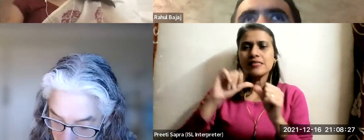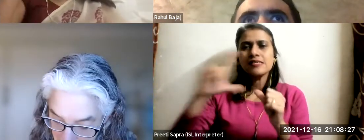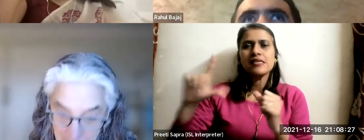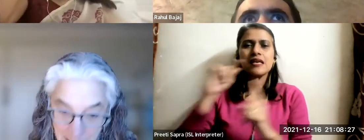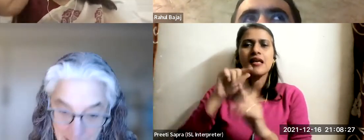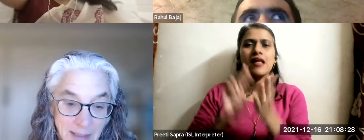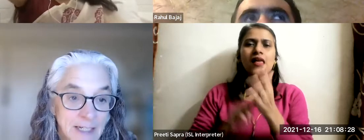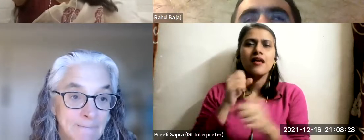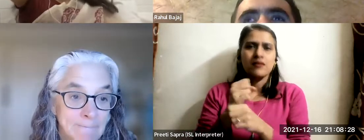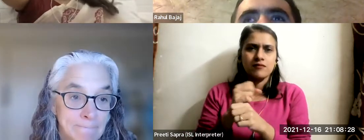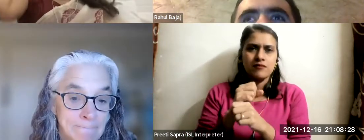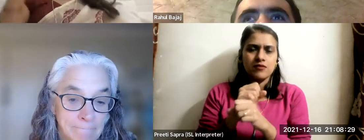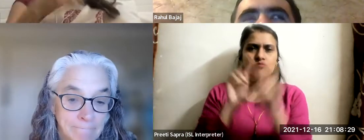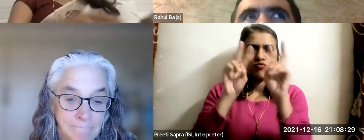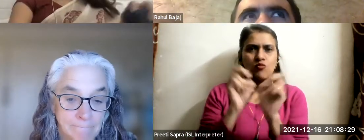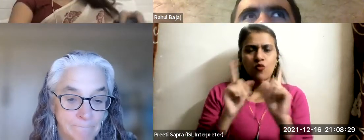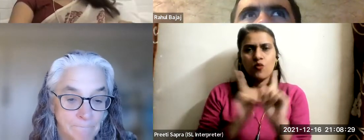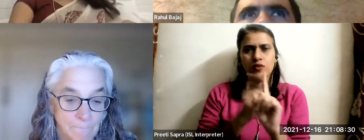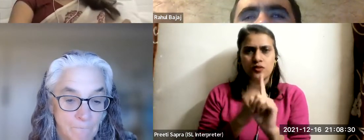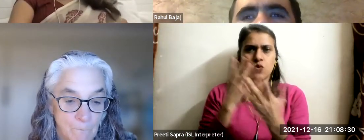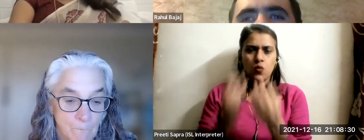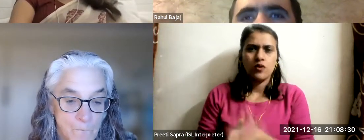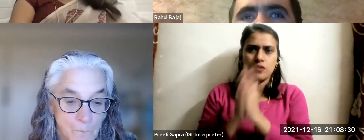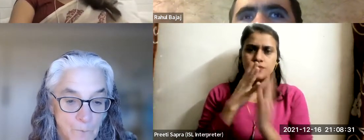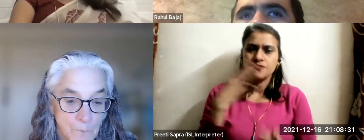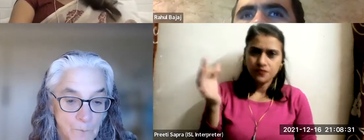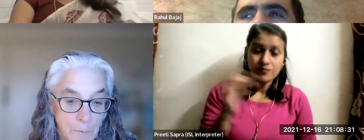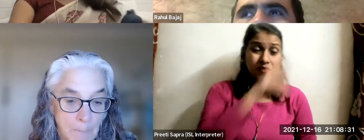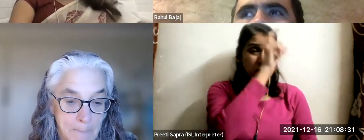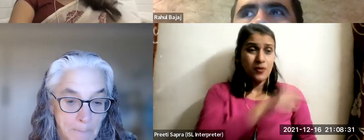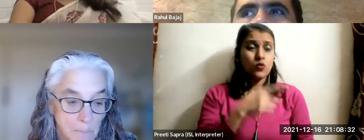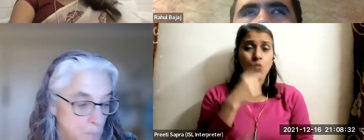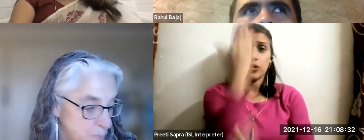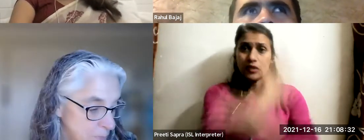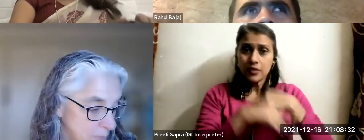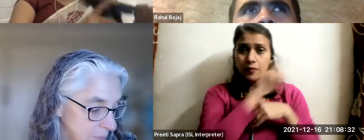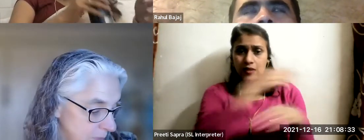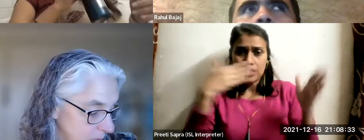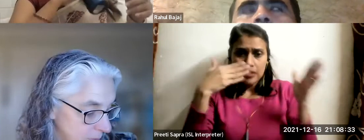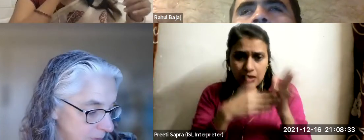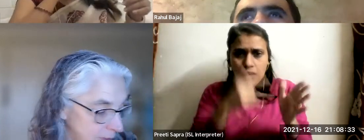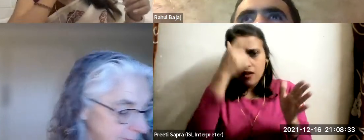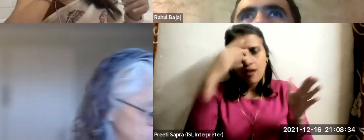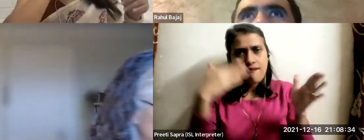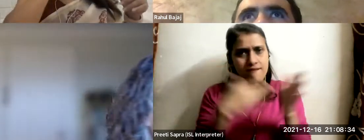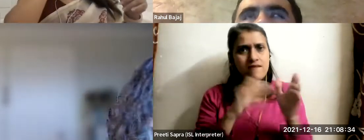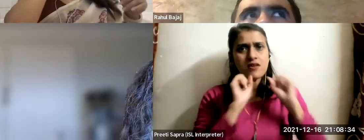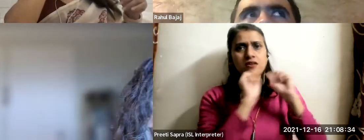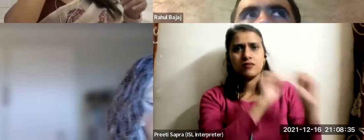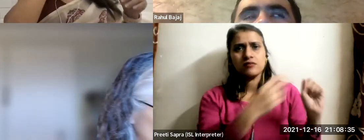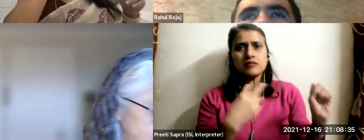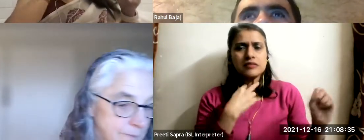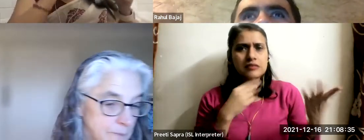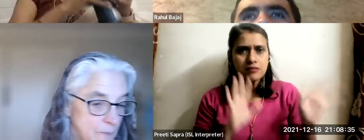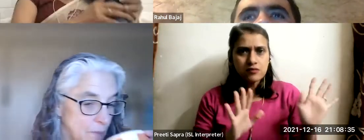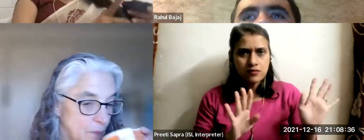as a disabled person, it's unrealistic to expect and we're facing this in the work that we're trying to do, where there are